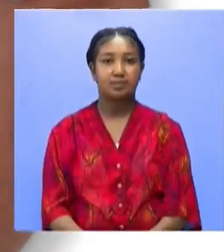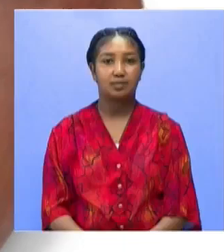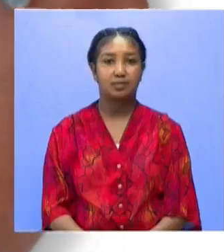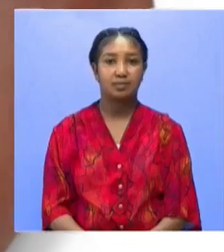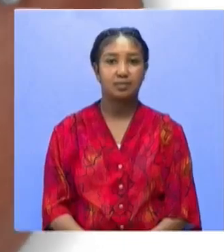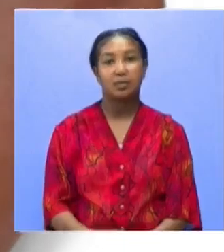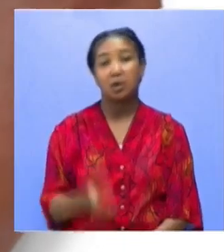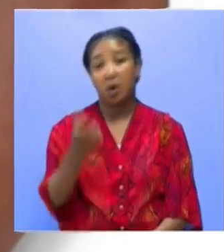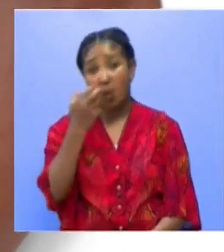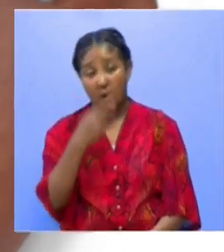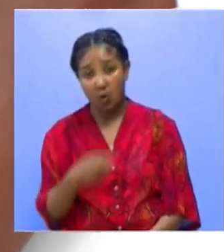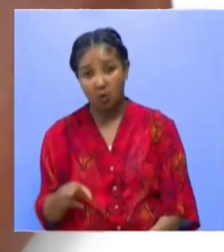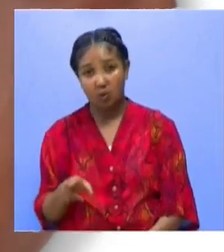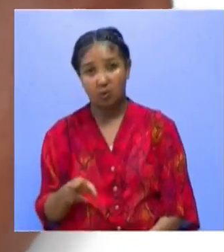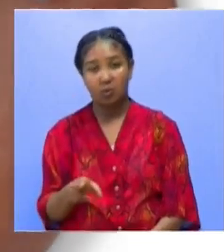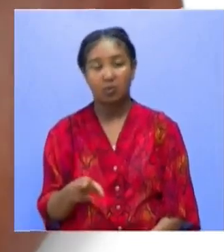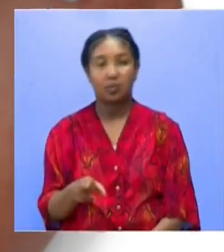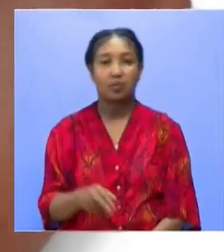or